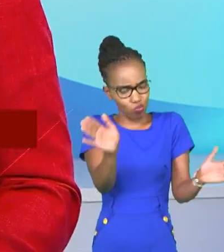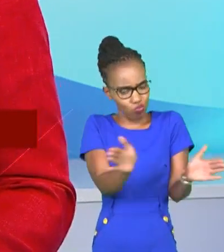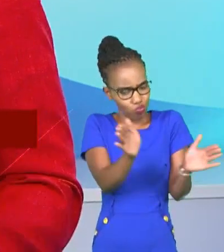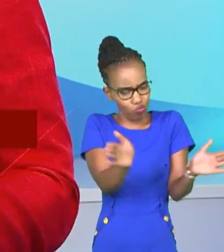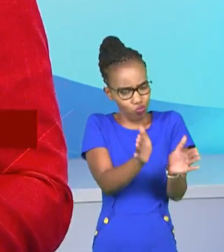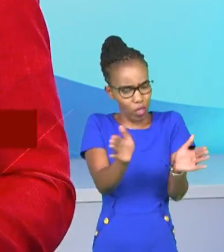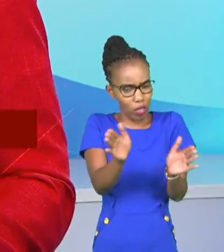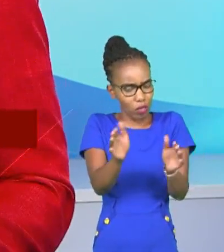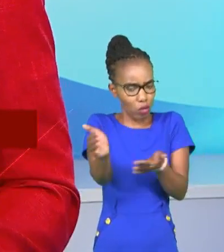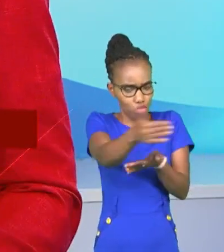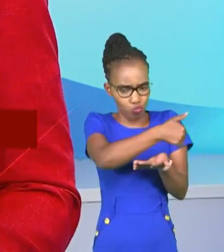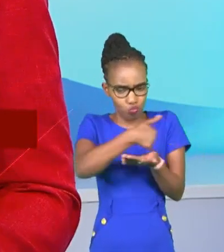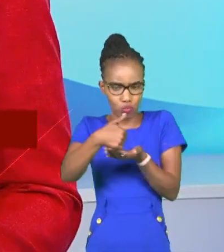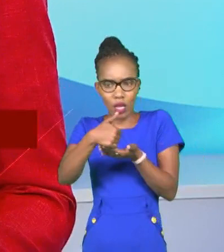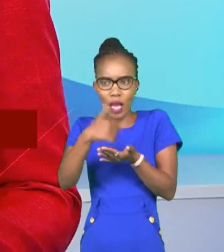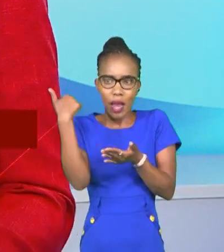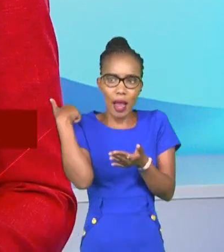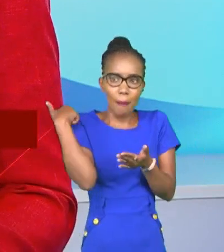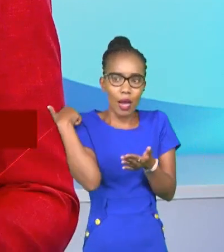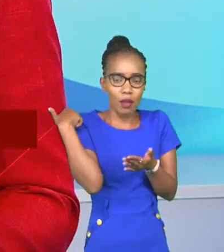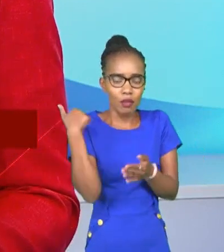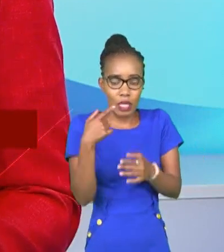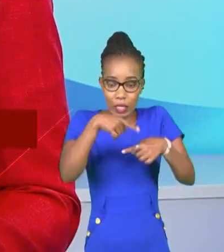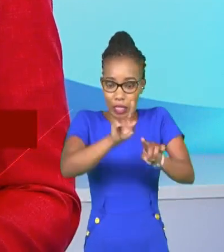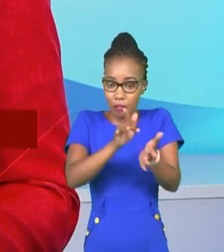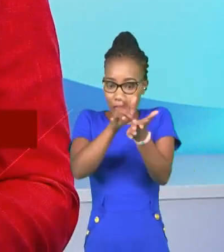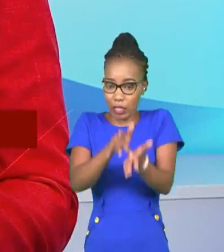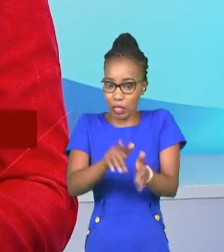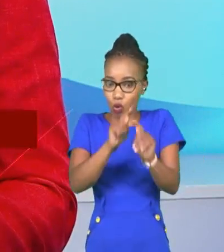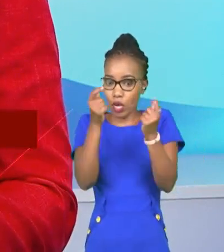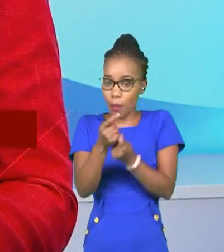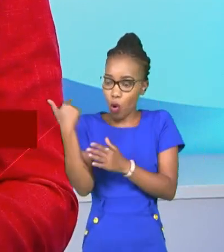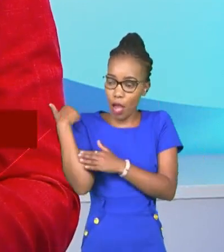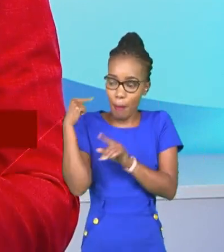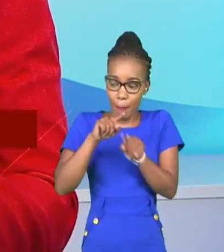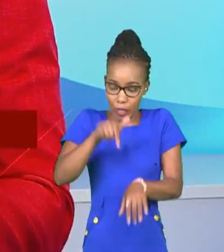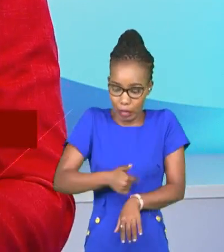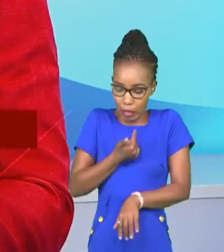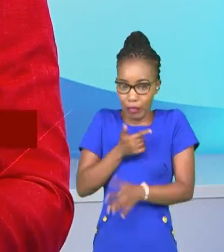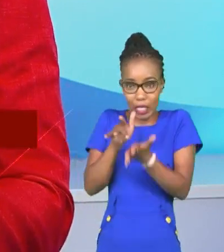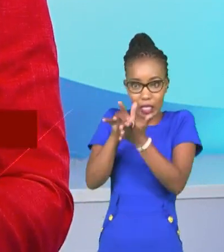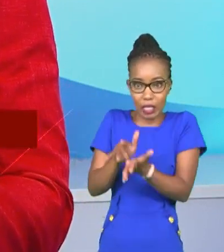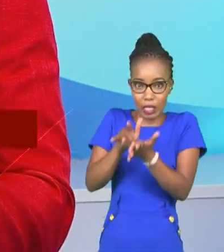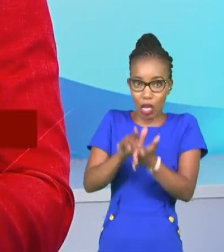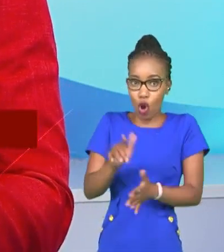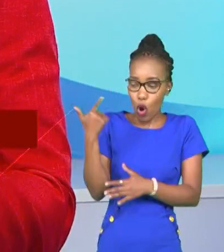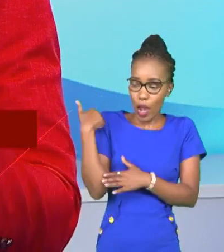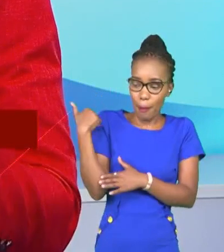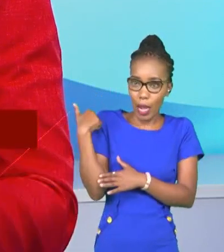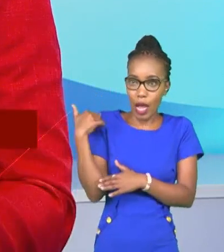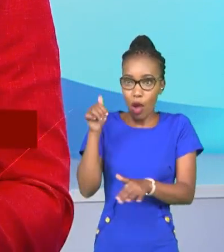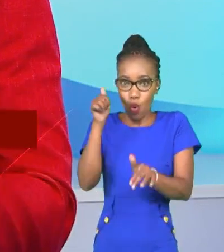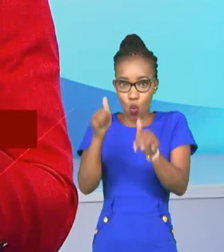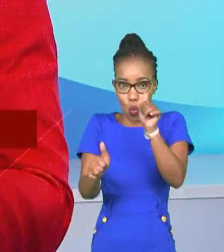was insisting on tribal numbers, but for me, I was insisting on numbers that are